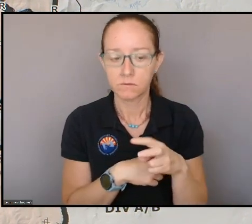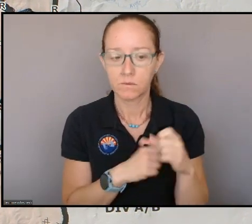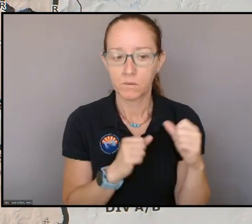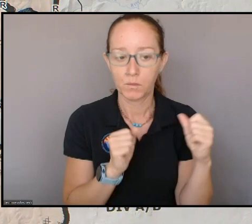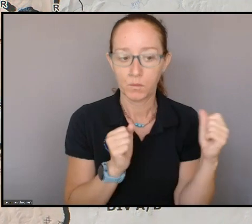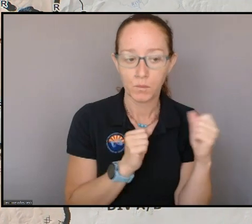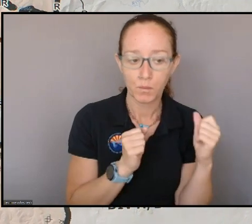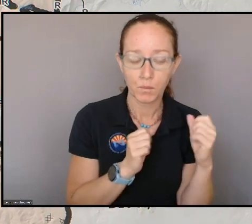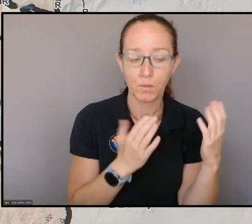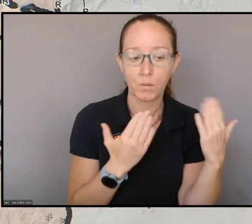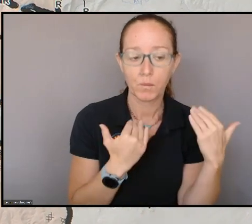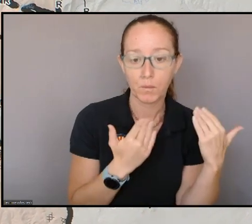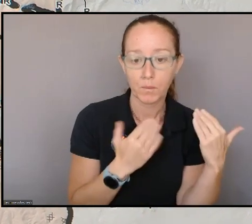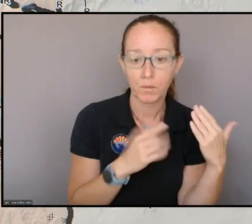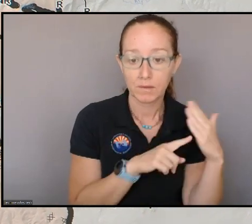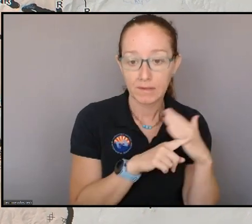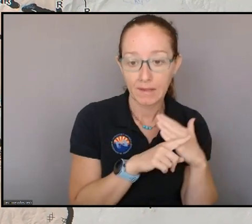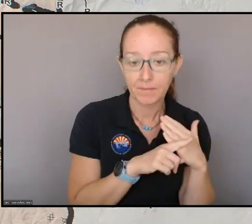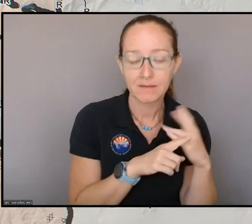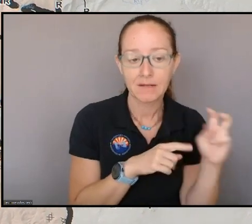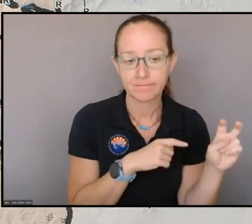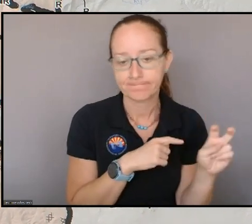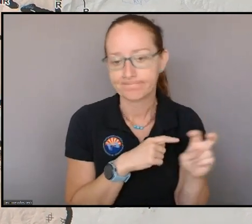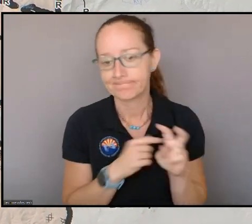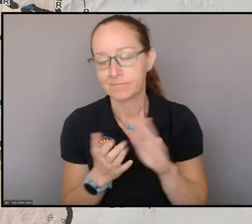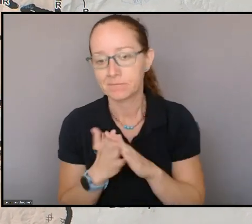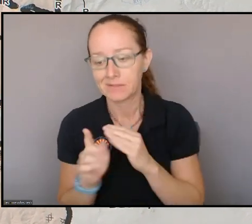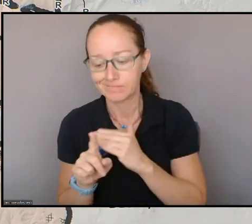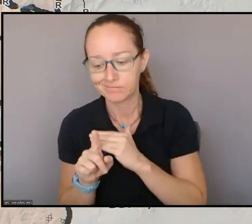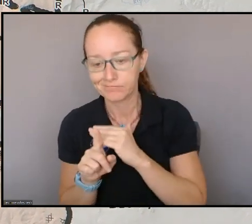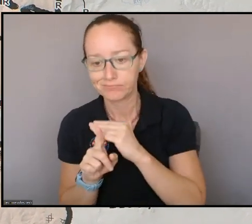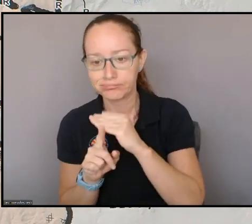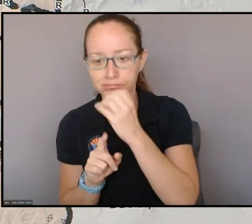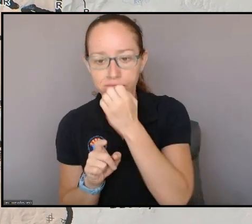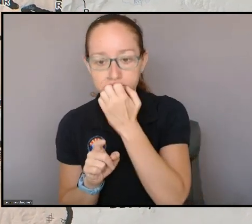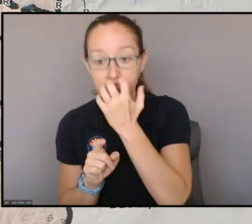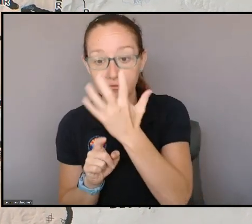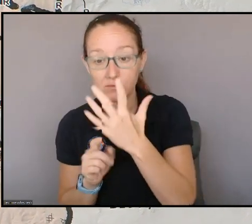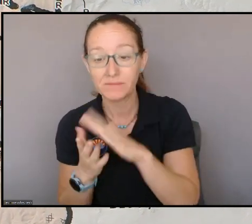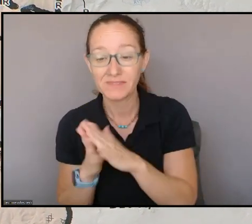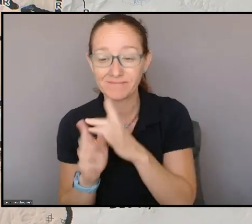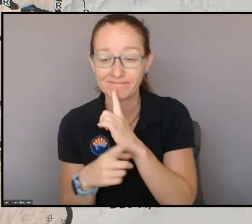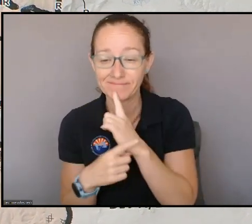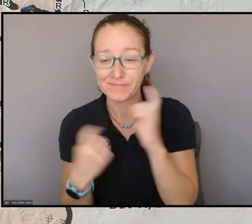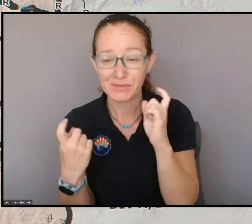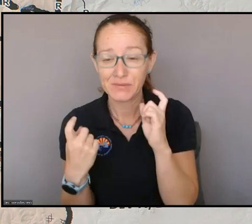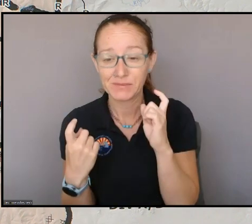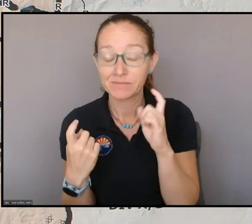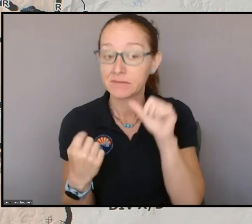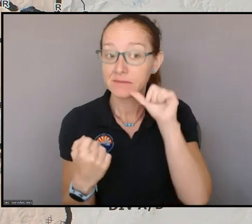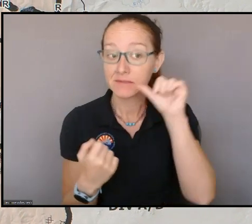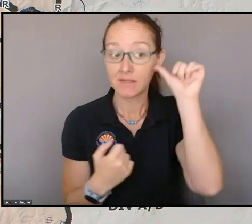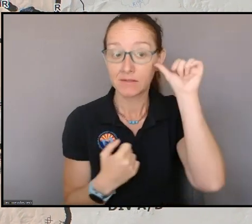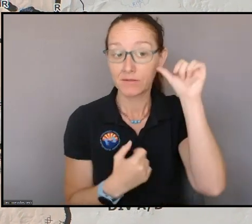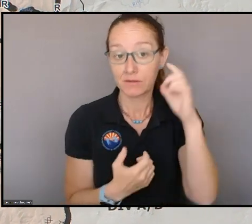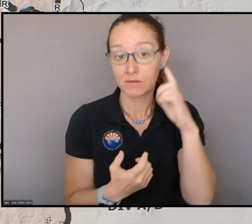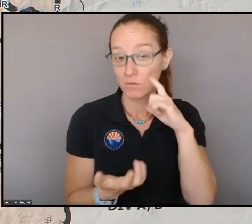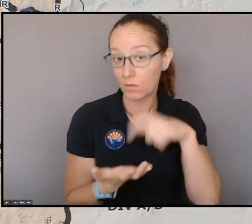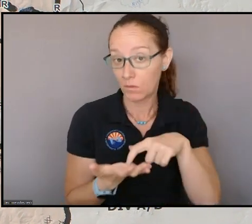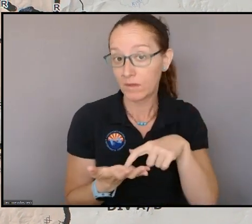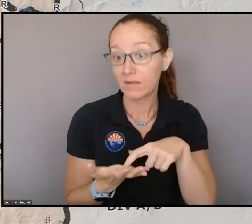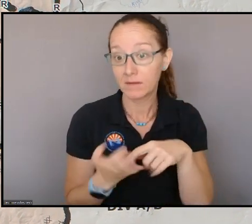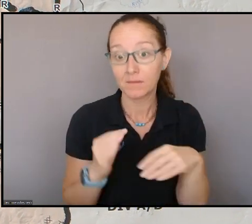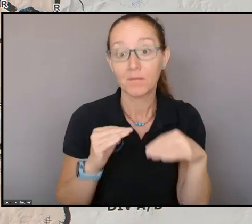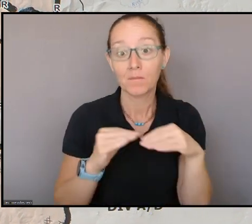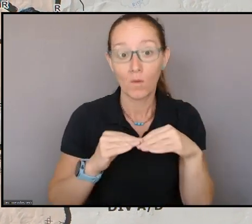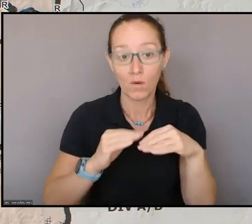into a warmer and drying trend. And yesterday, you guys will probably notice that there was a whole lot more